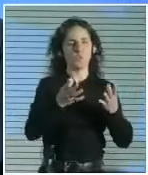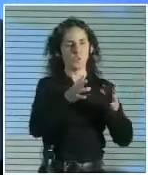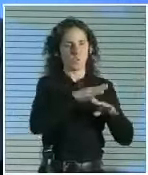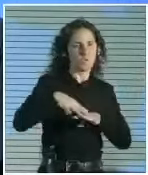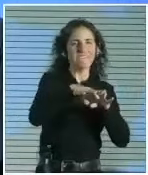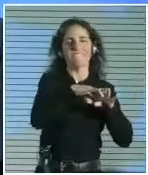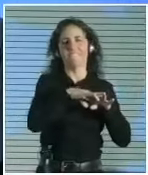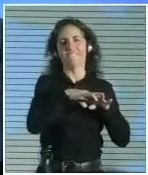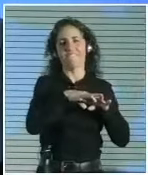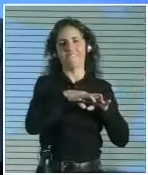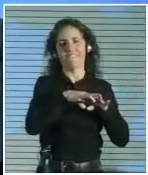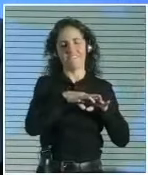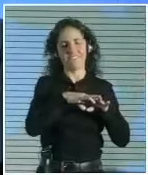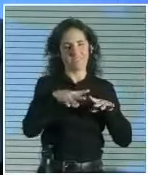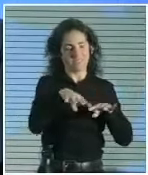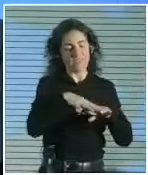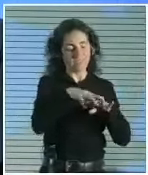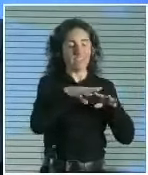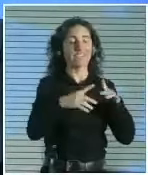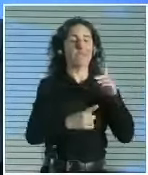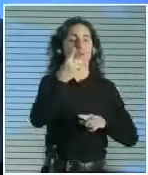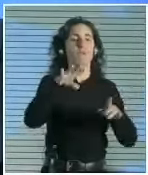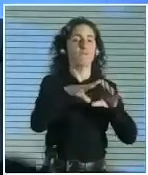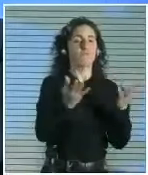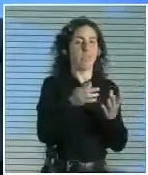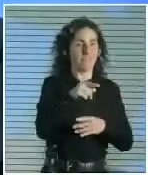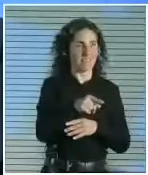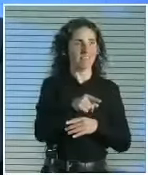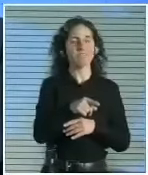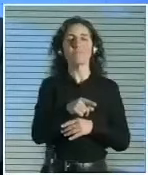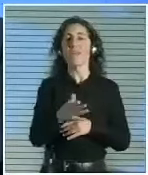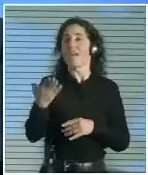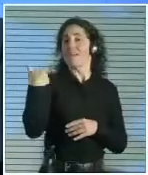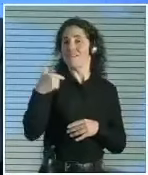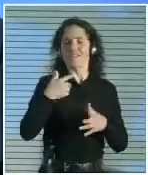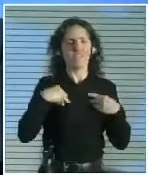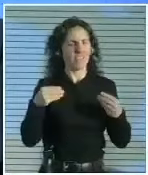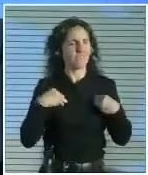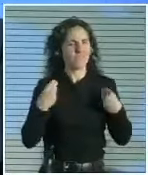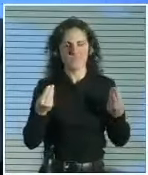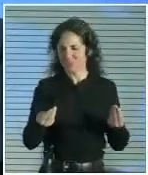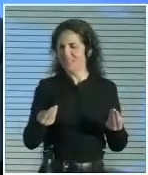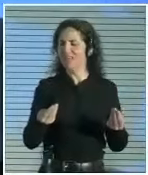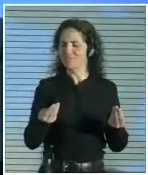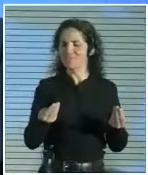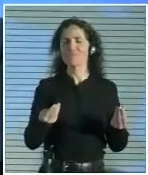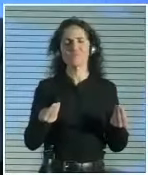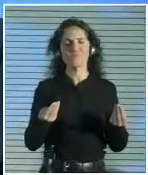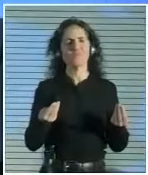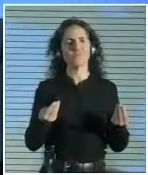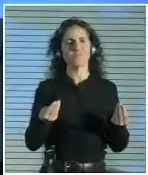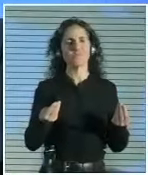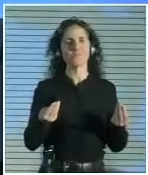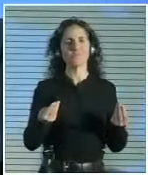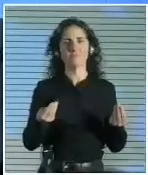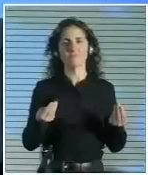Yesterday, I have been enjoying this wonderful strip where you can do a great run and you can see families enjoying